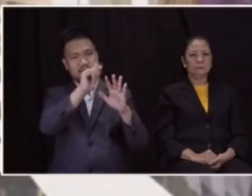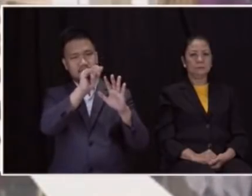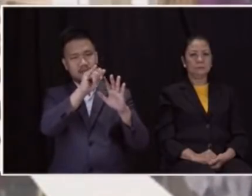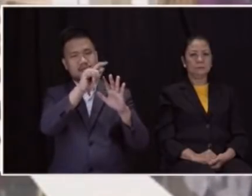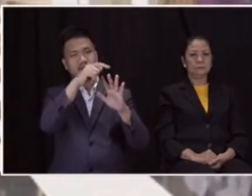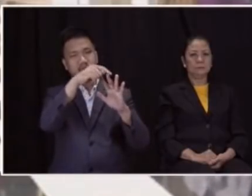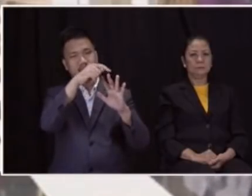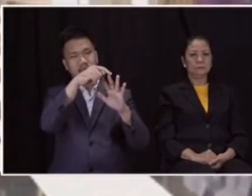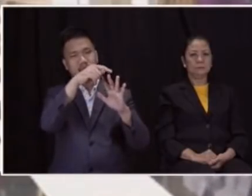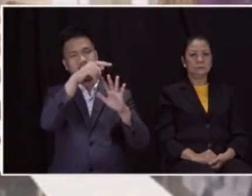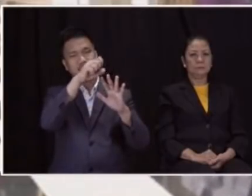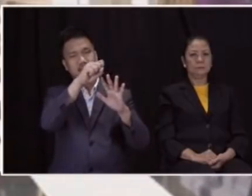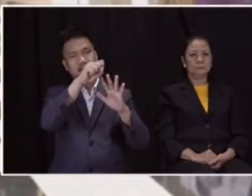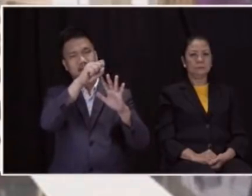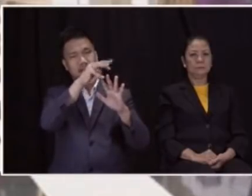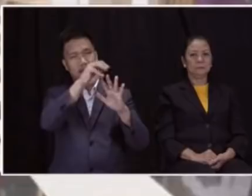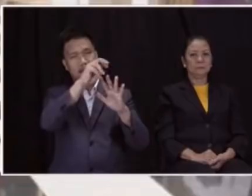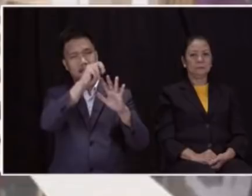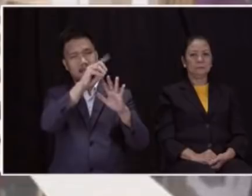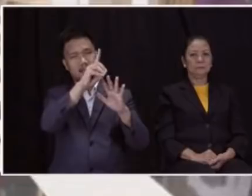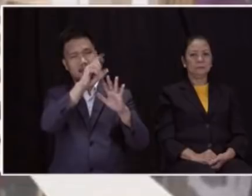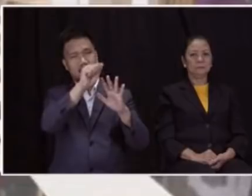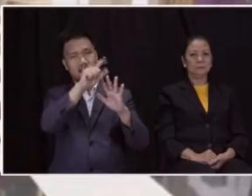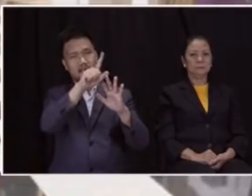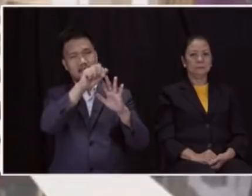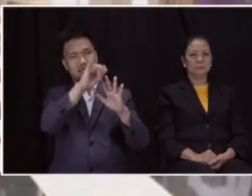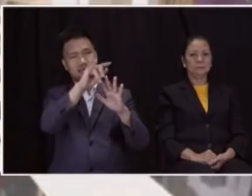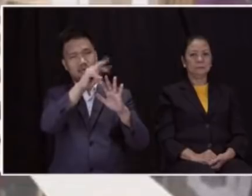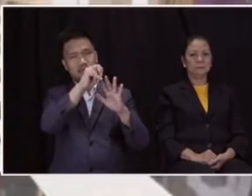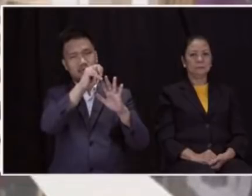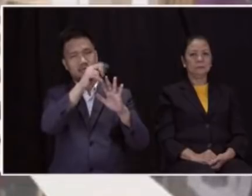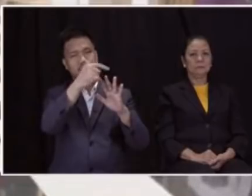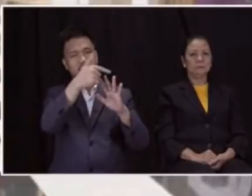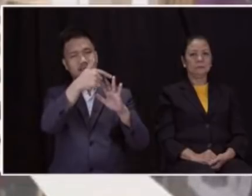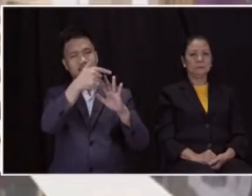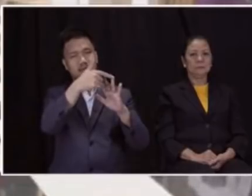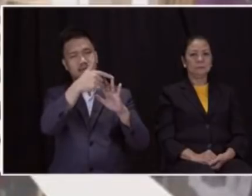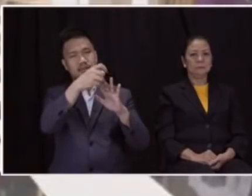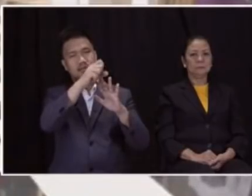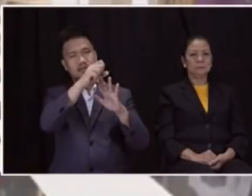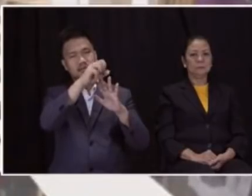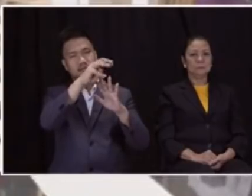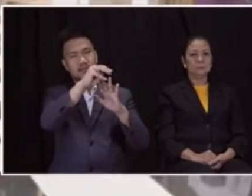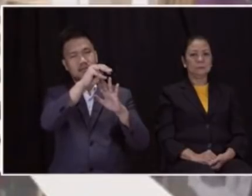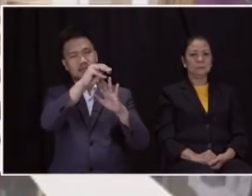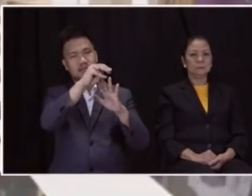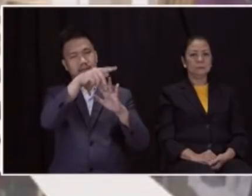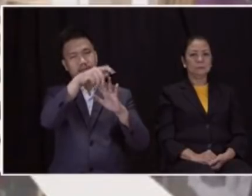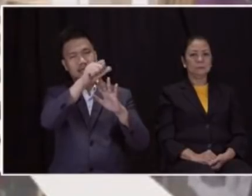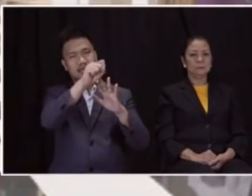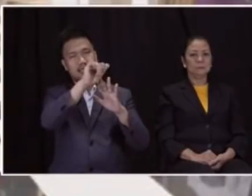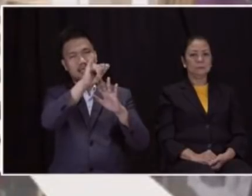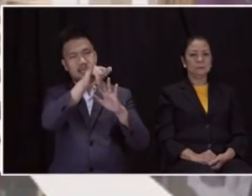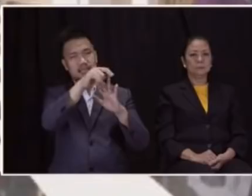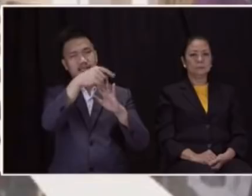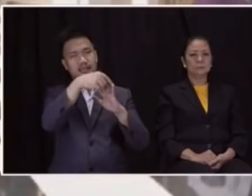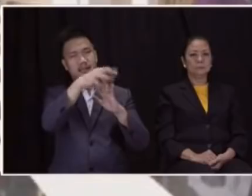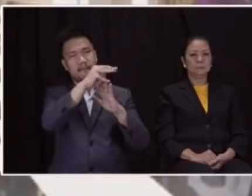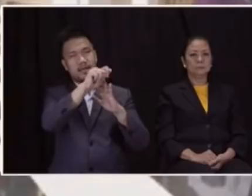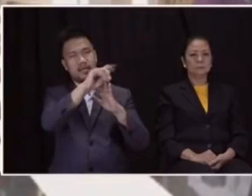and Manila, represented by their honorable mayors on this occasion, will present the keys to